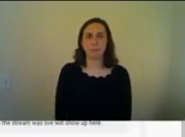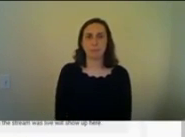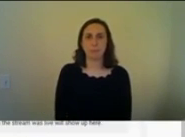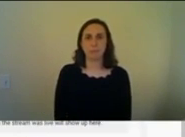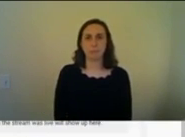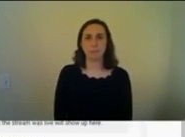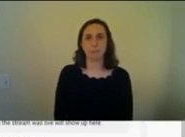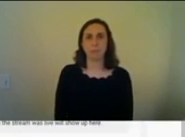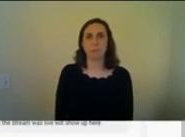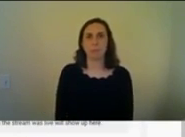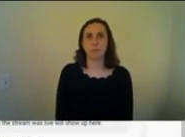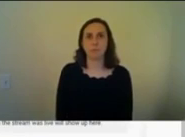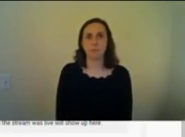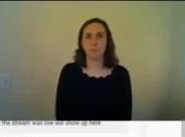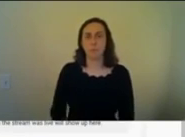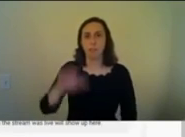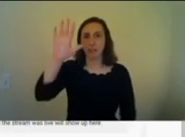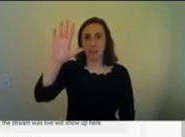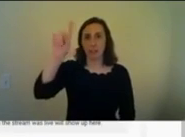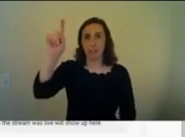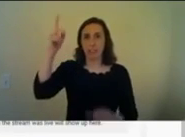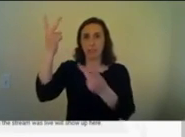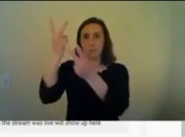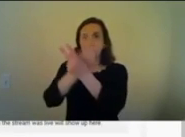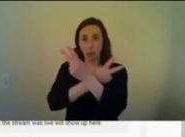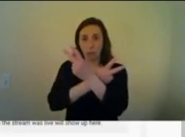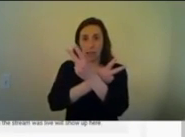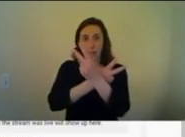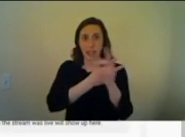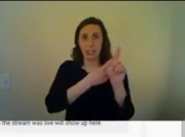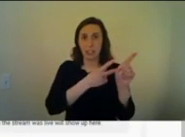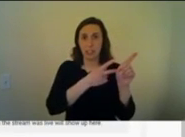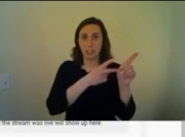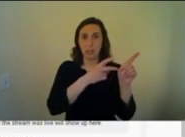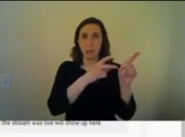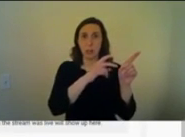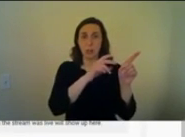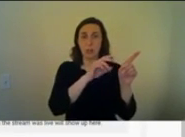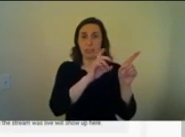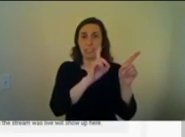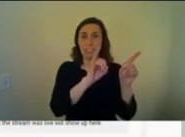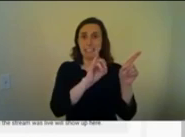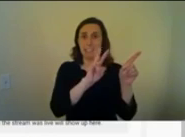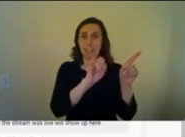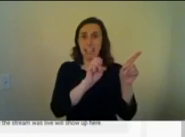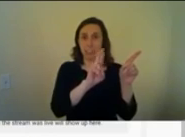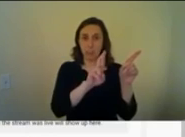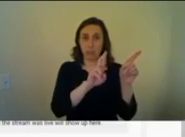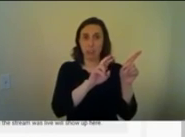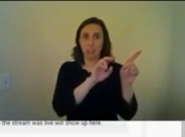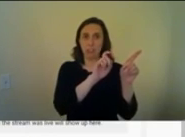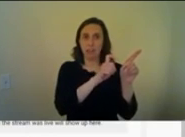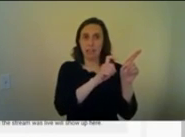And now I need to multiply 5x through my divisor. So 5x times